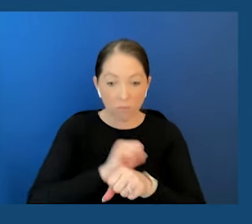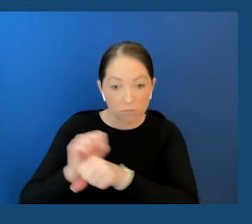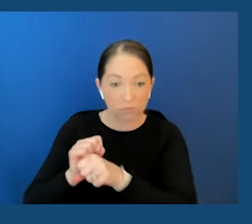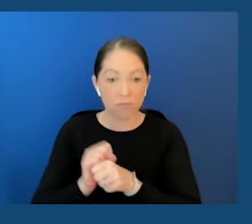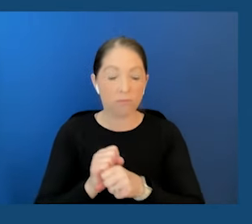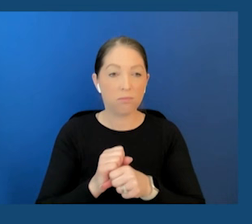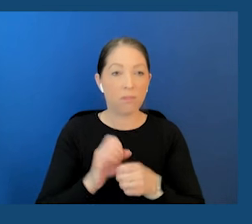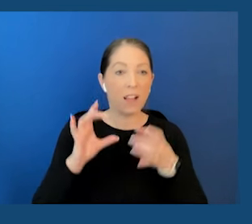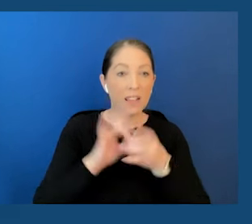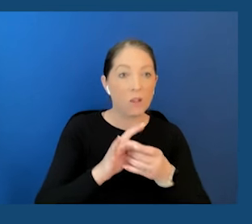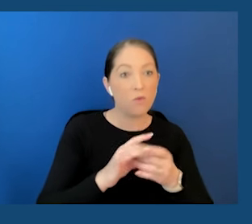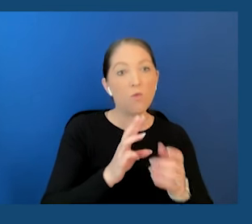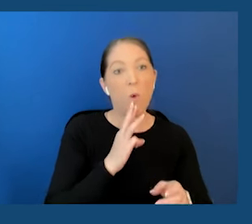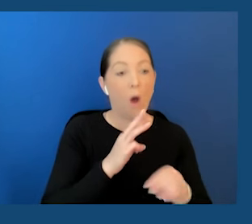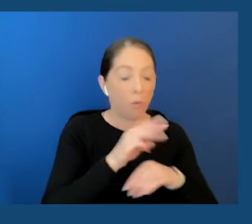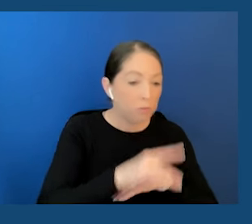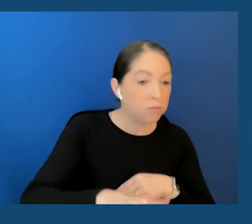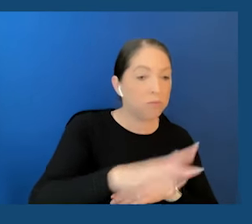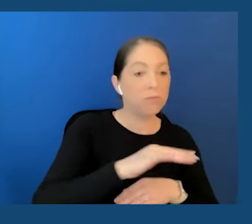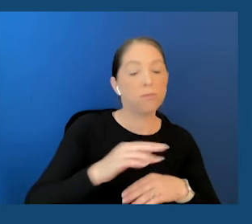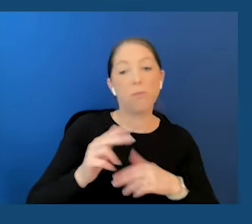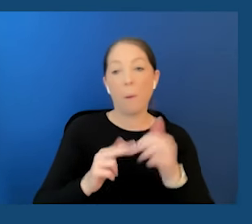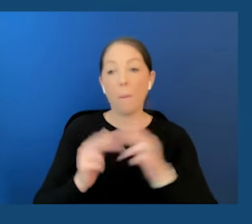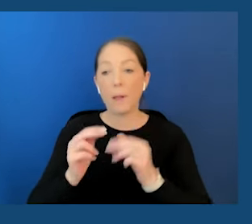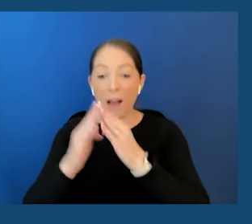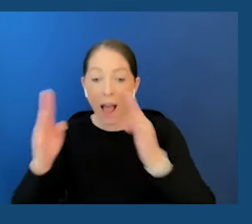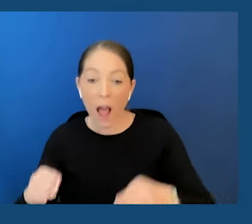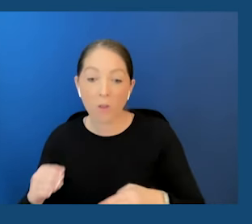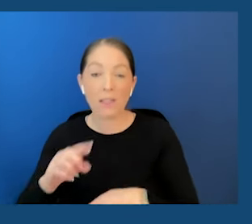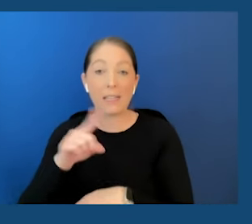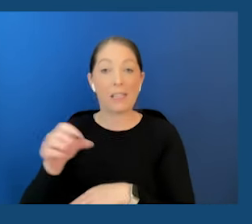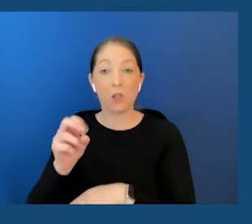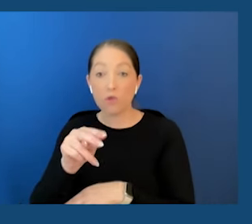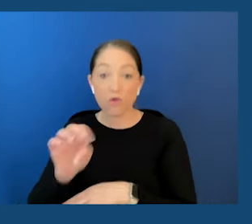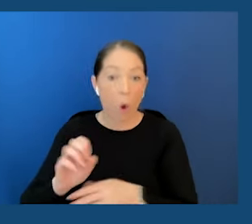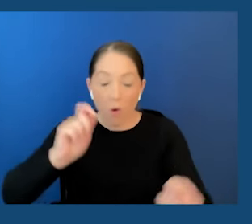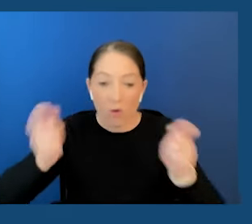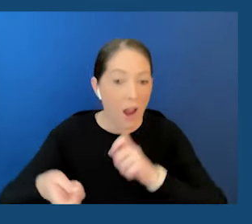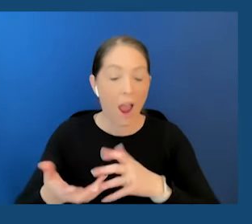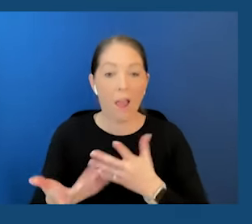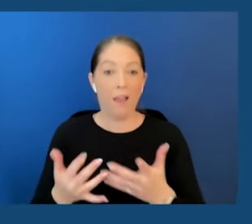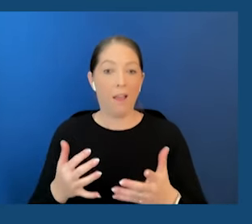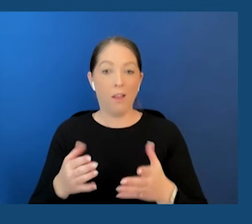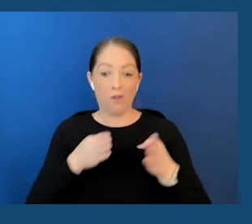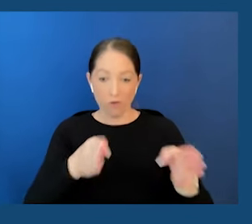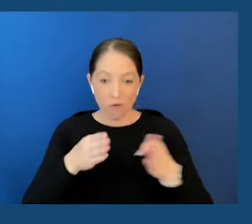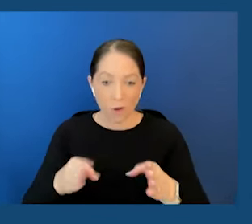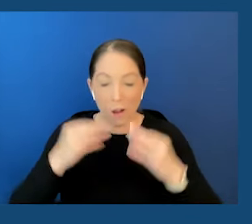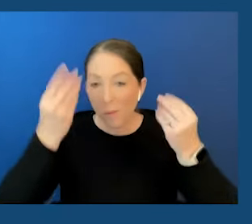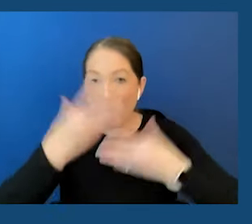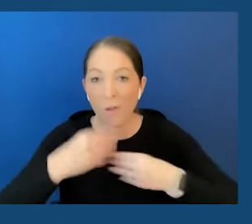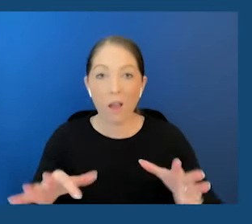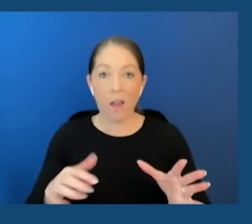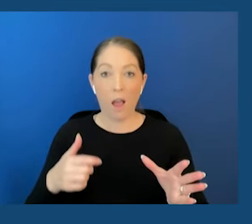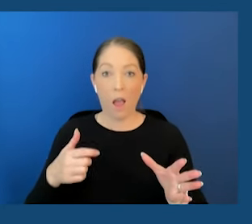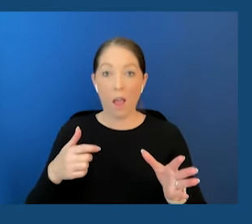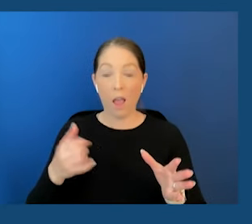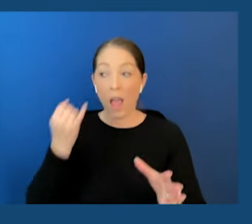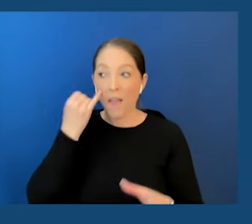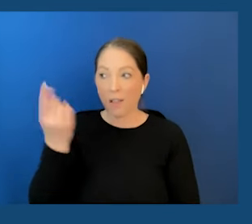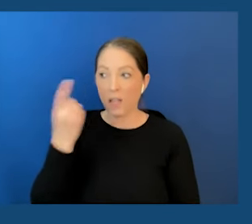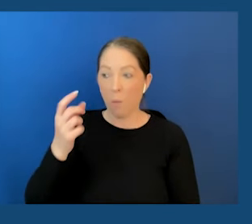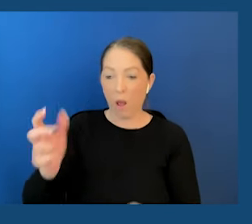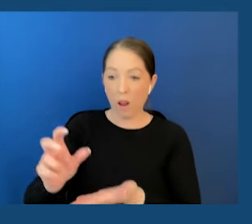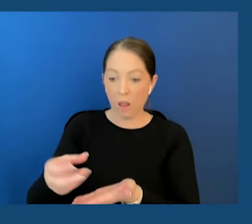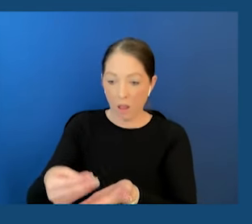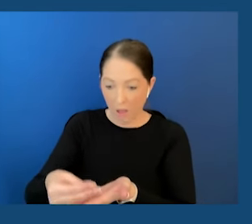build housing downtown, change your zoning, do streetscaping. I would have died and went to heaven because that never happened. I worked so